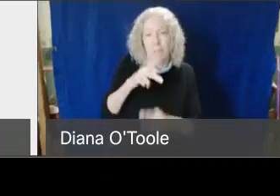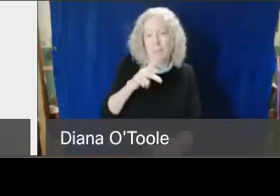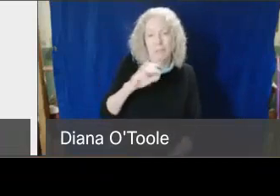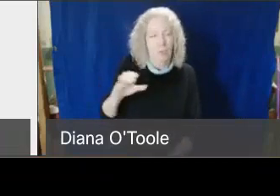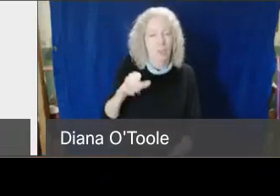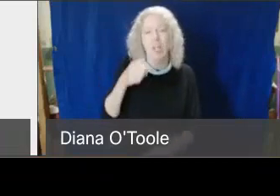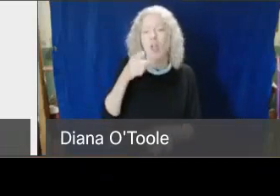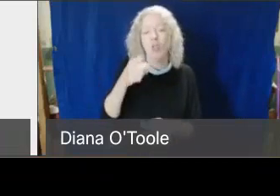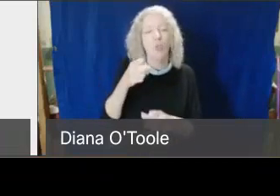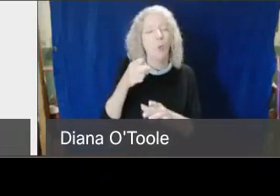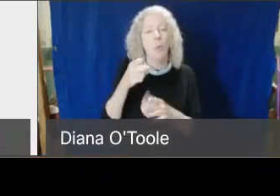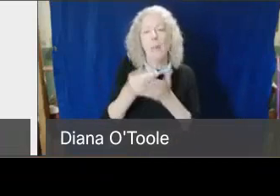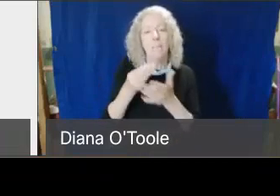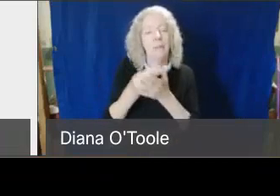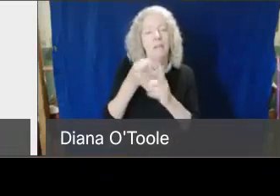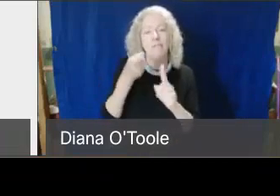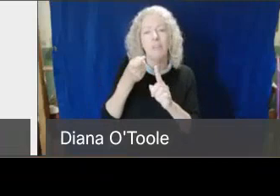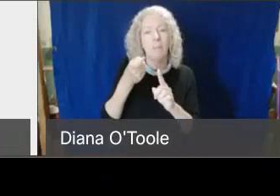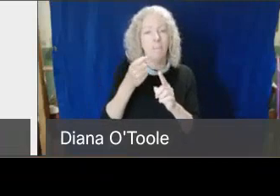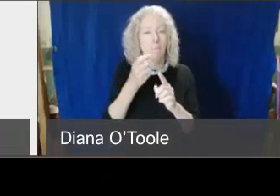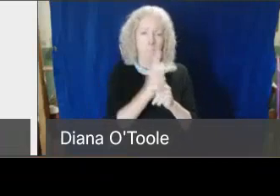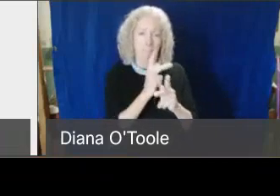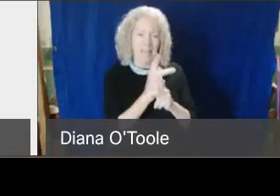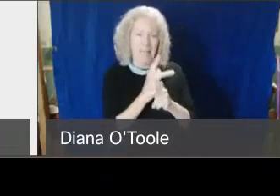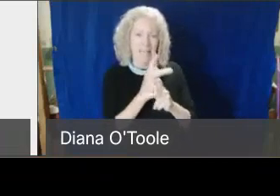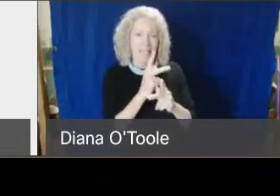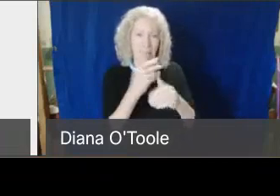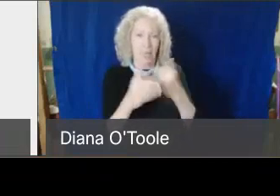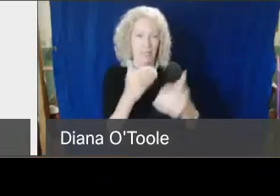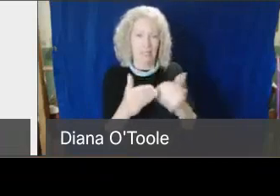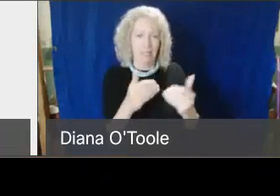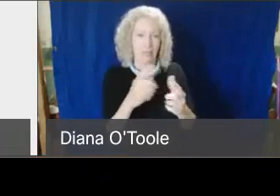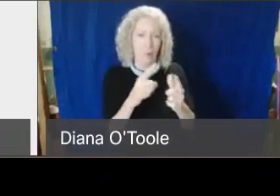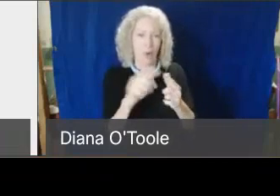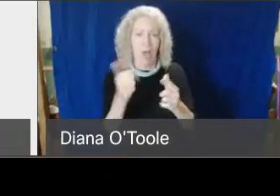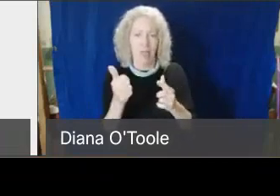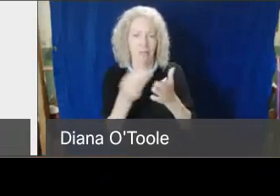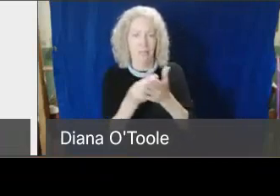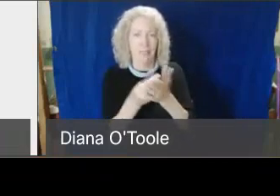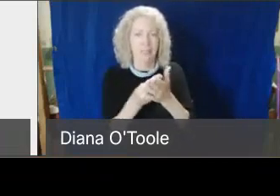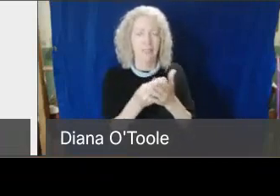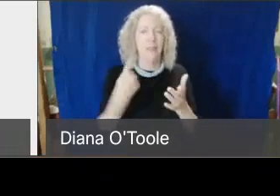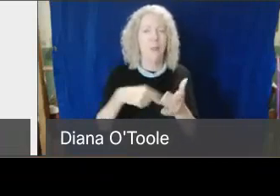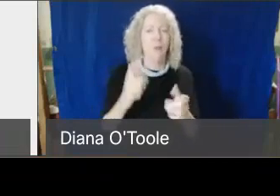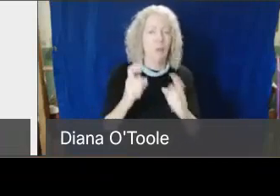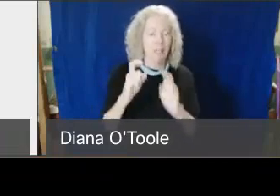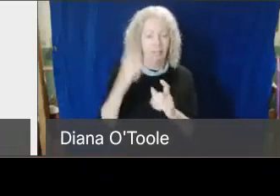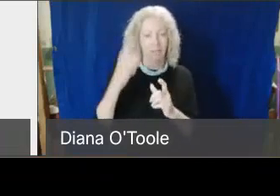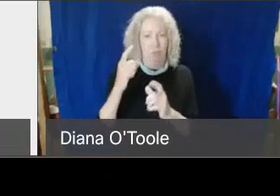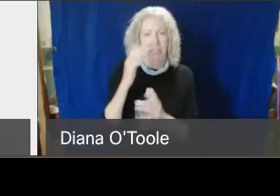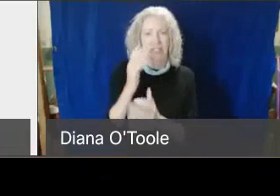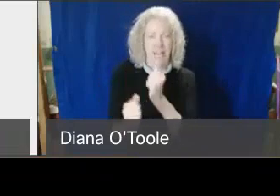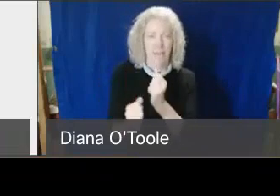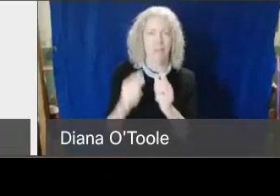maintenance processes or insurance dollars that came to us for damage to the campus, in particular from